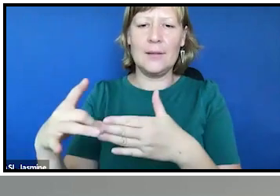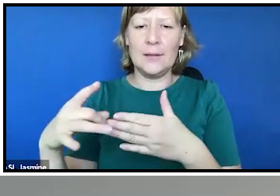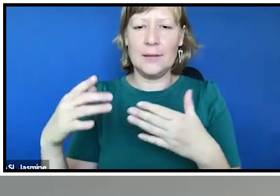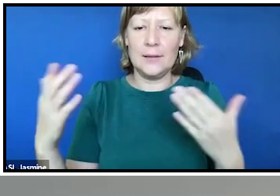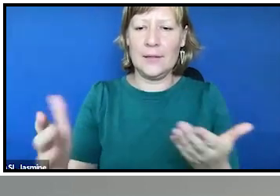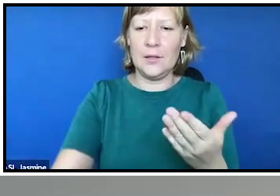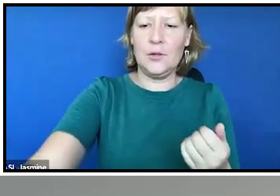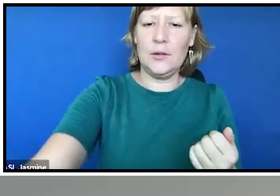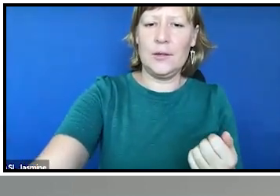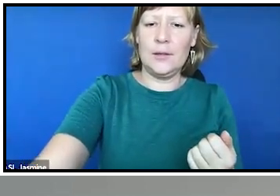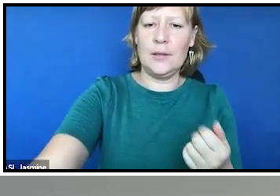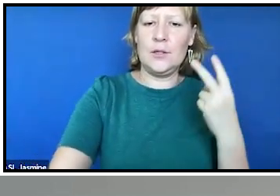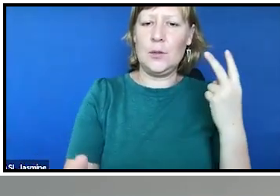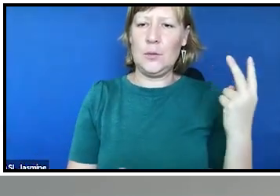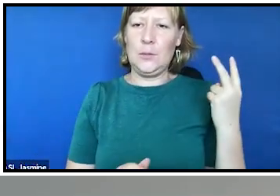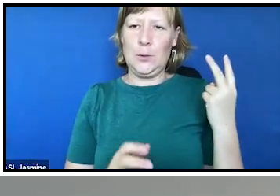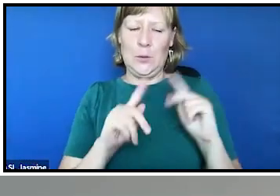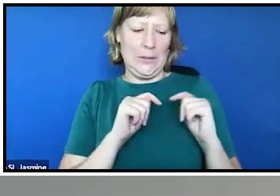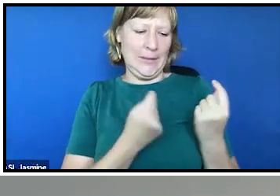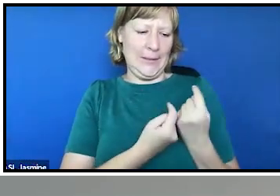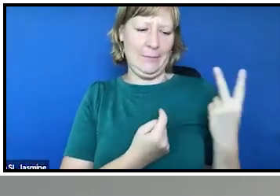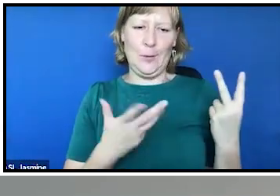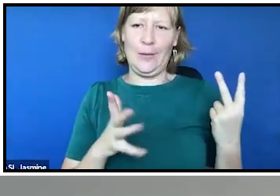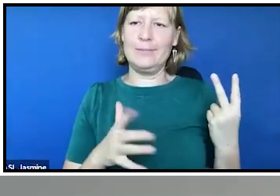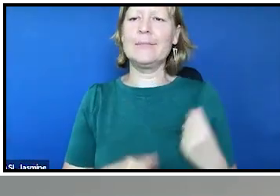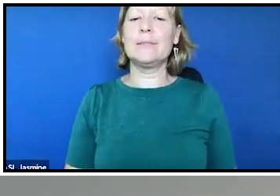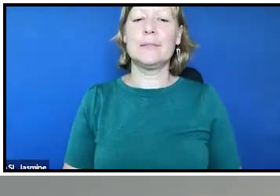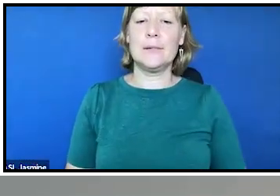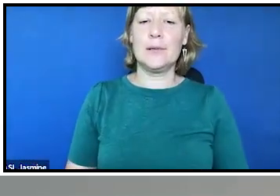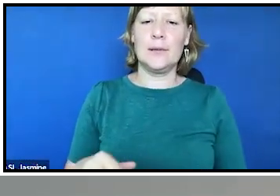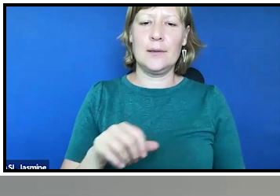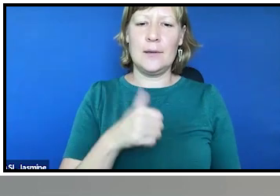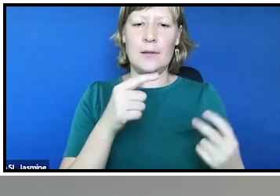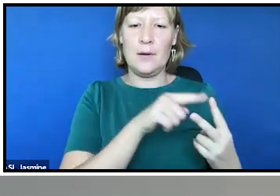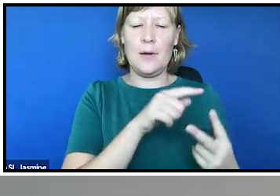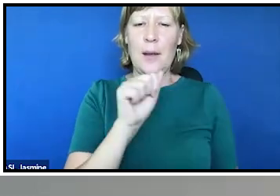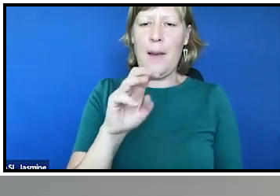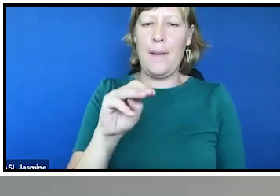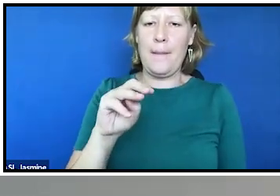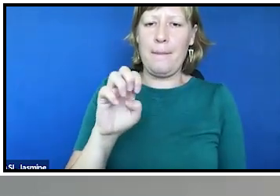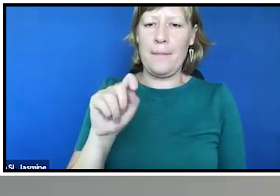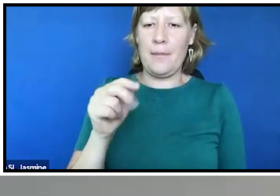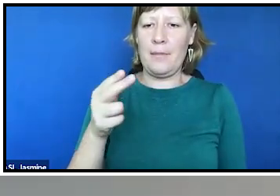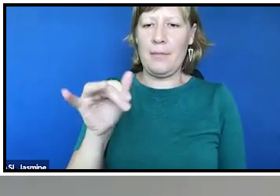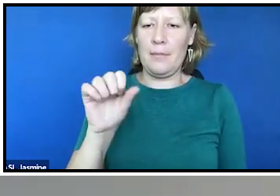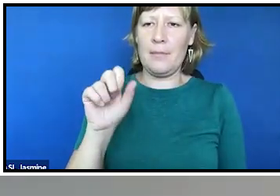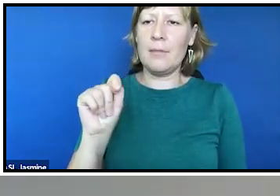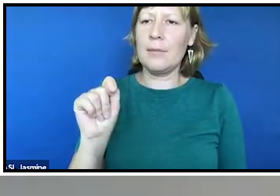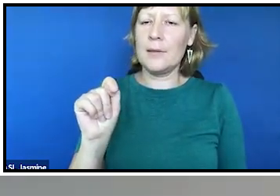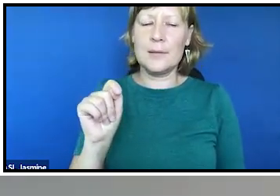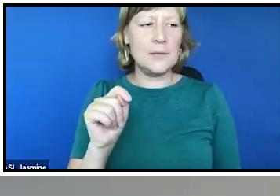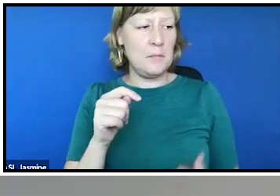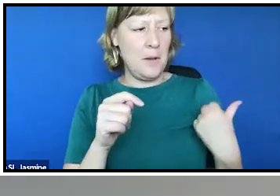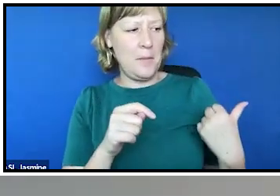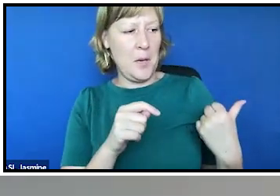a two-person team, and my counterpart is Amethyst Nieves. I don't know if Amethyst, you wanted to take a second